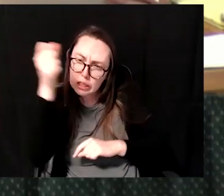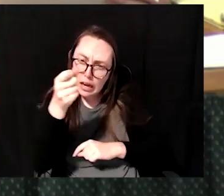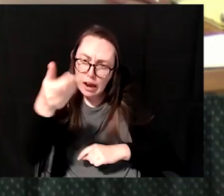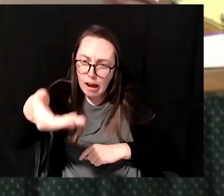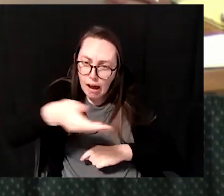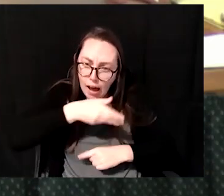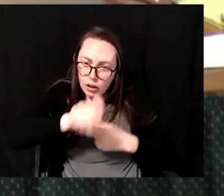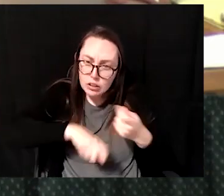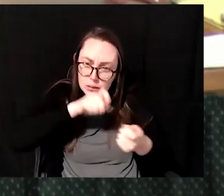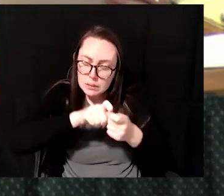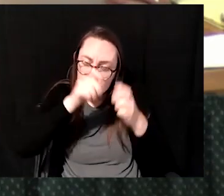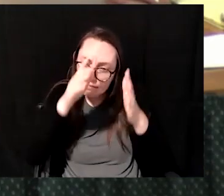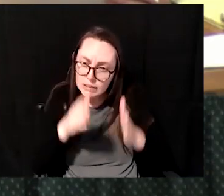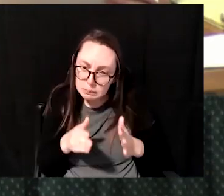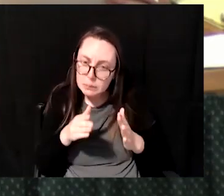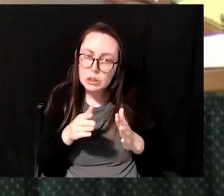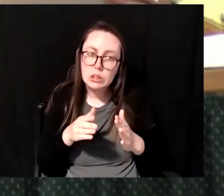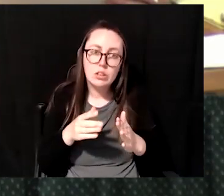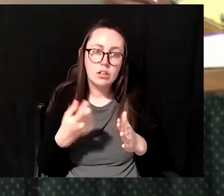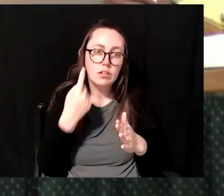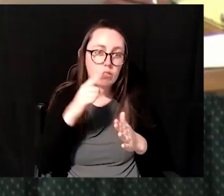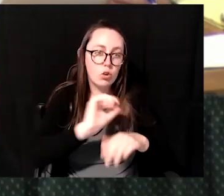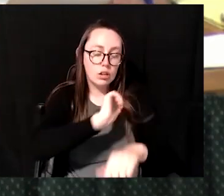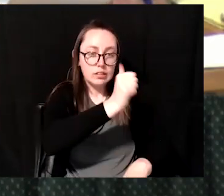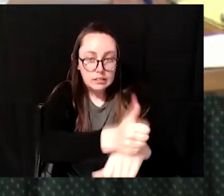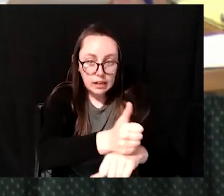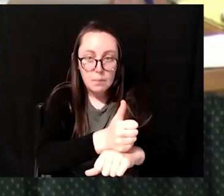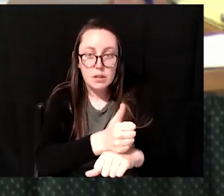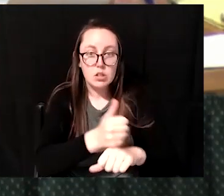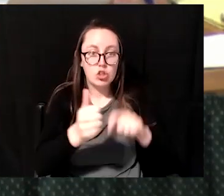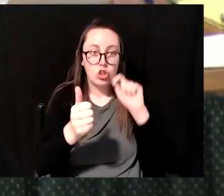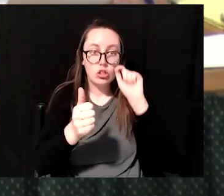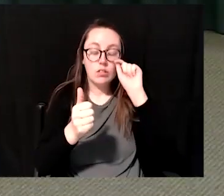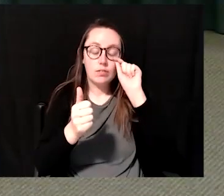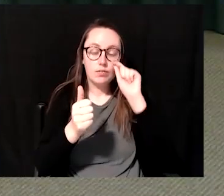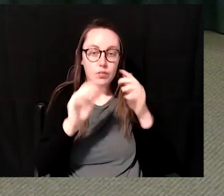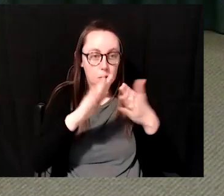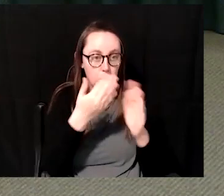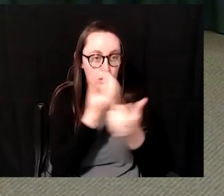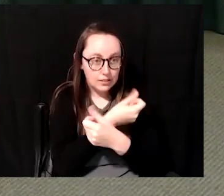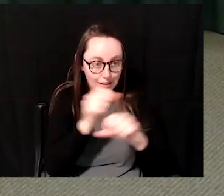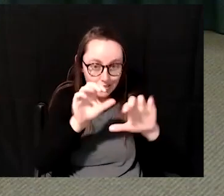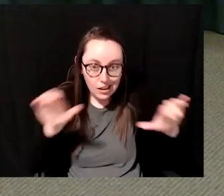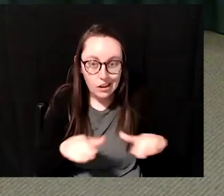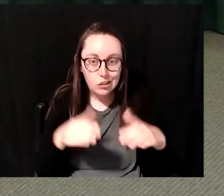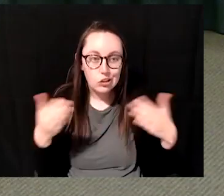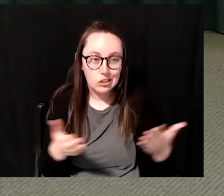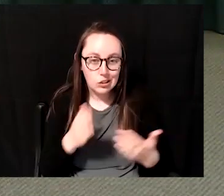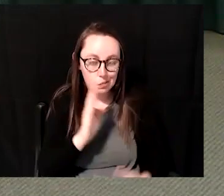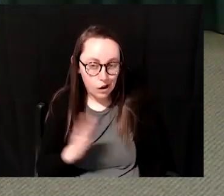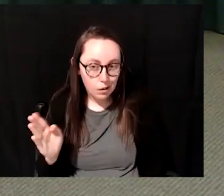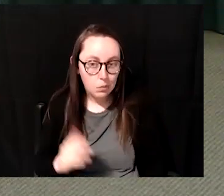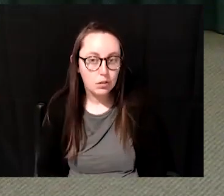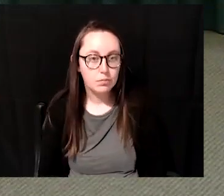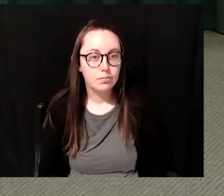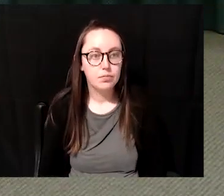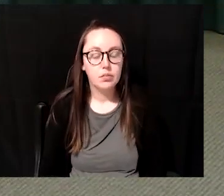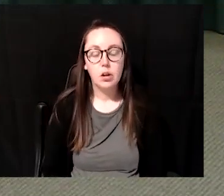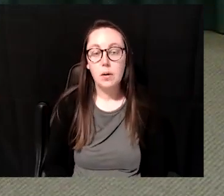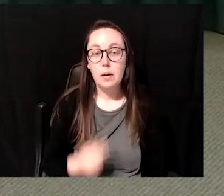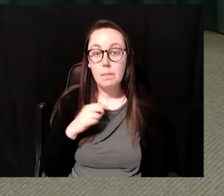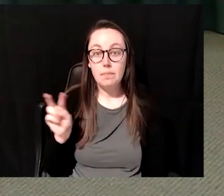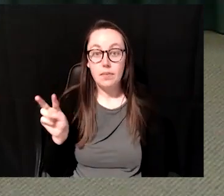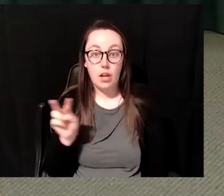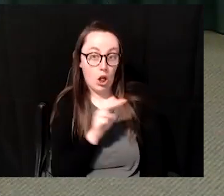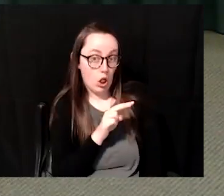actions within Brattleboro uh so I'd look to this side to see whether they're amiable